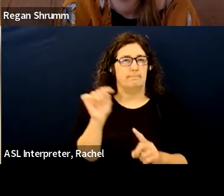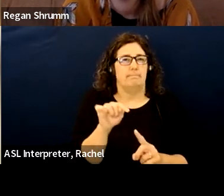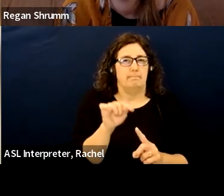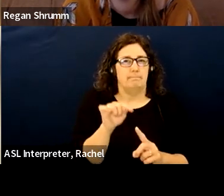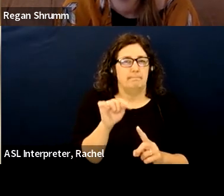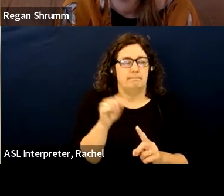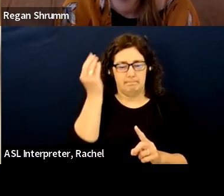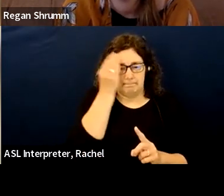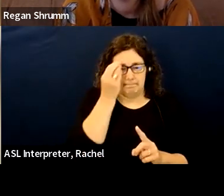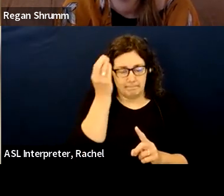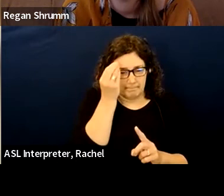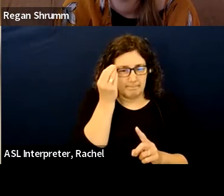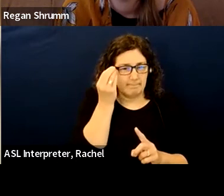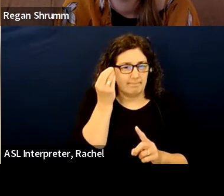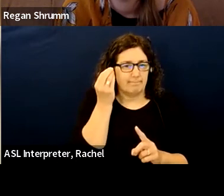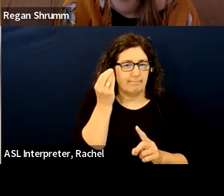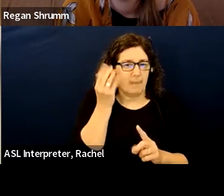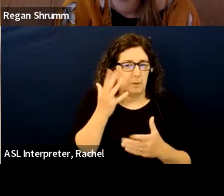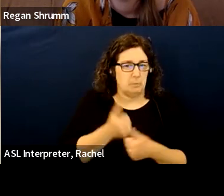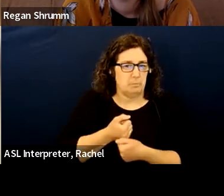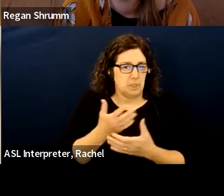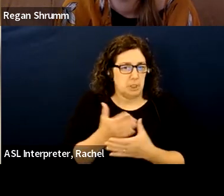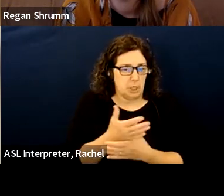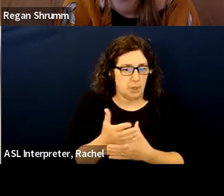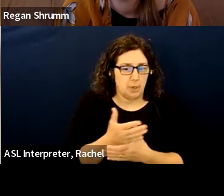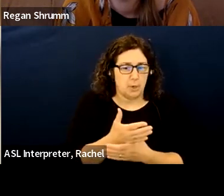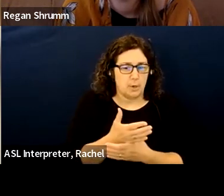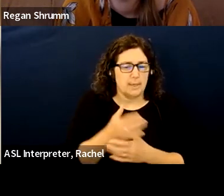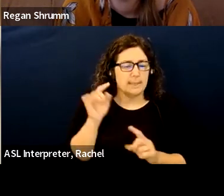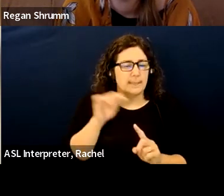that I'm thinking of and I'm drawn to sharing is just this idea